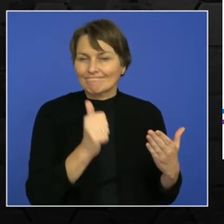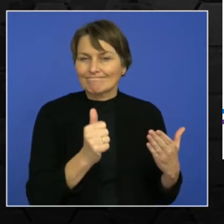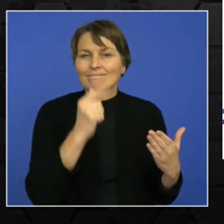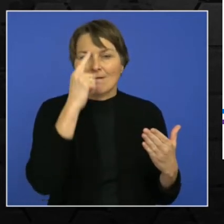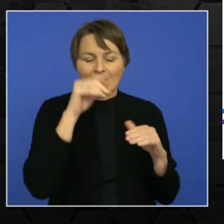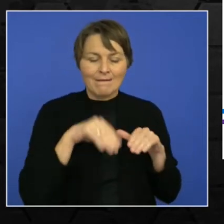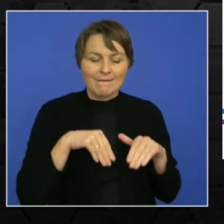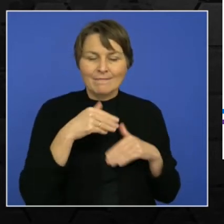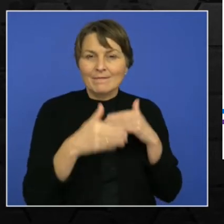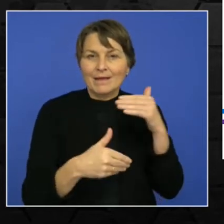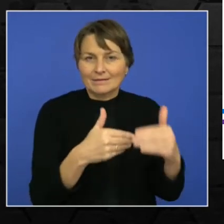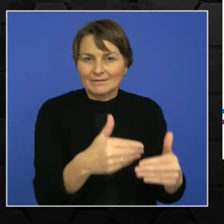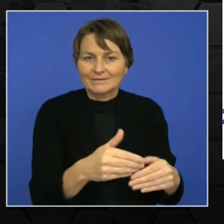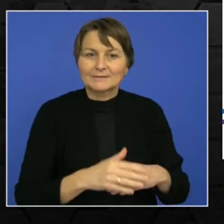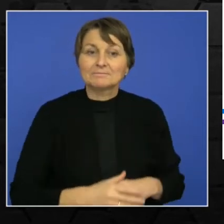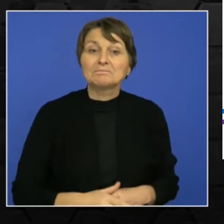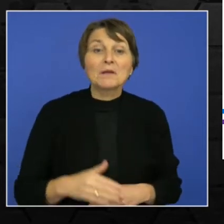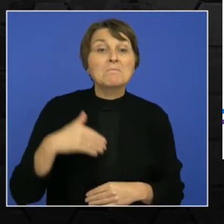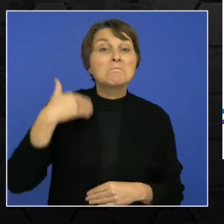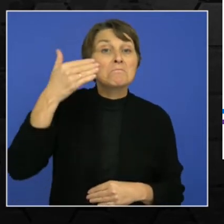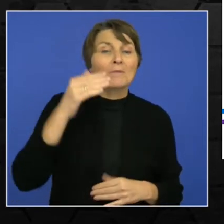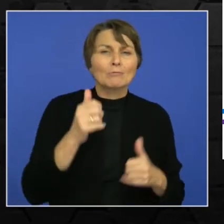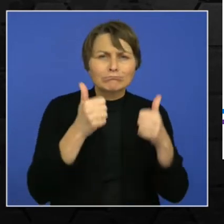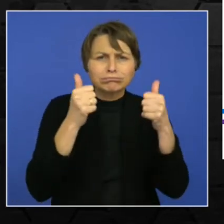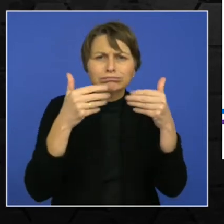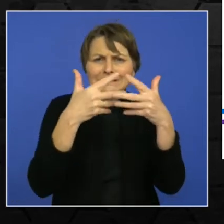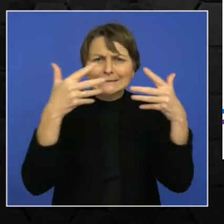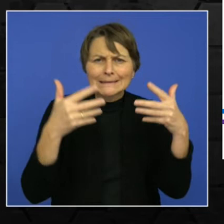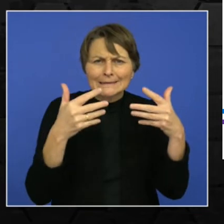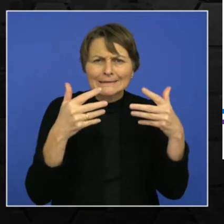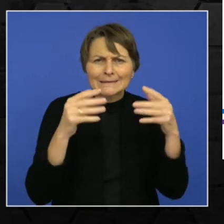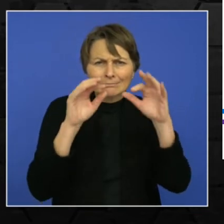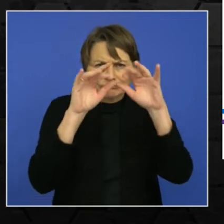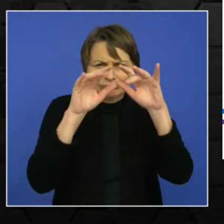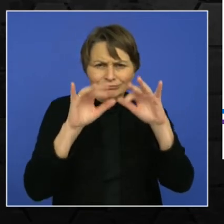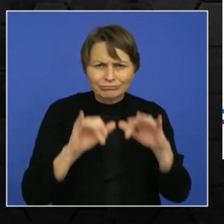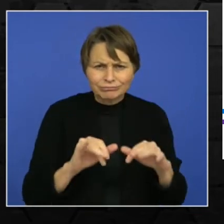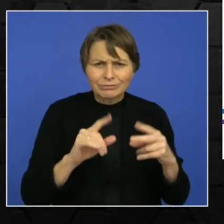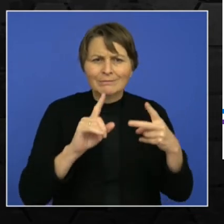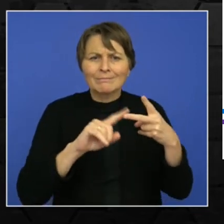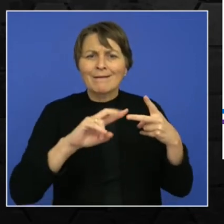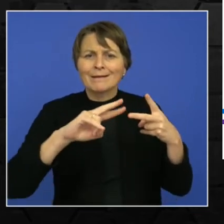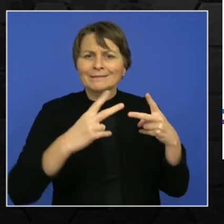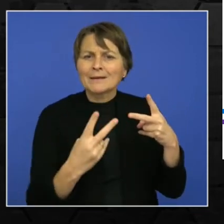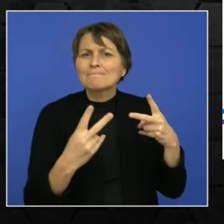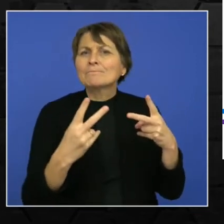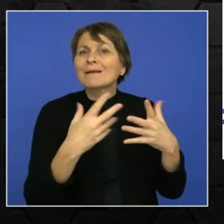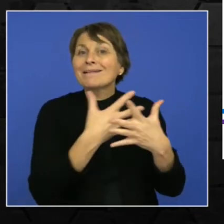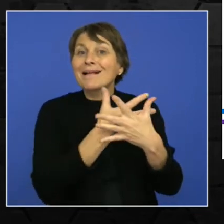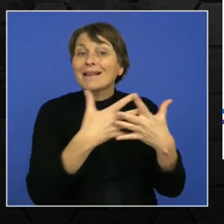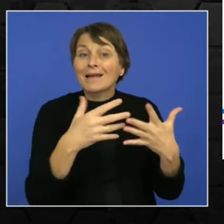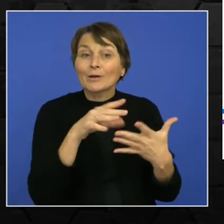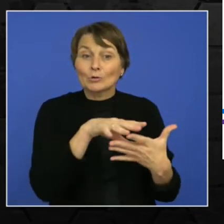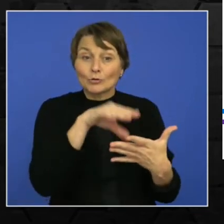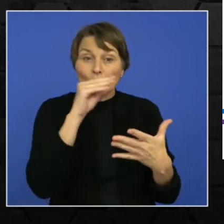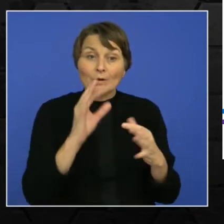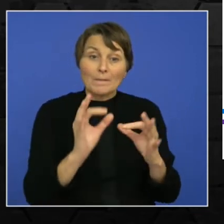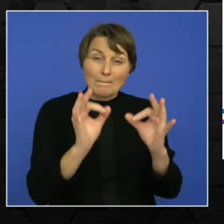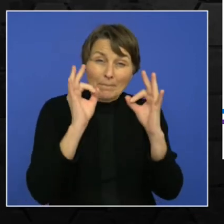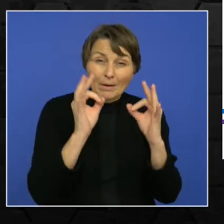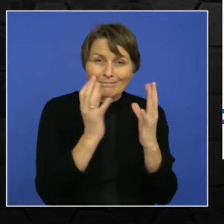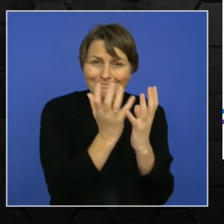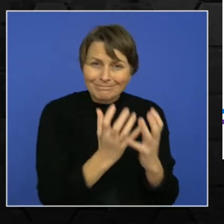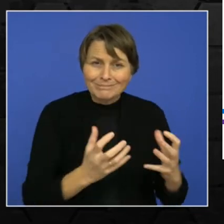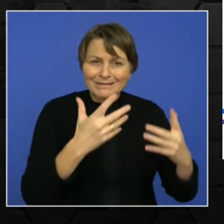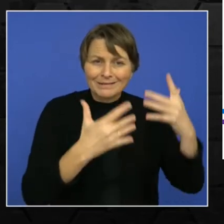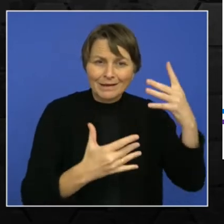systems, define appropriate data set for language learning, effective text representation to transform natural language into useful